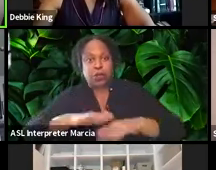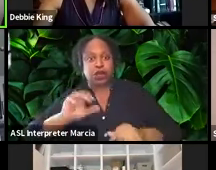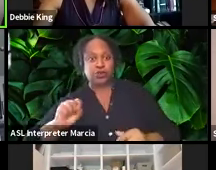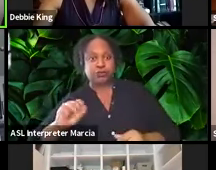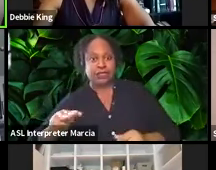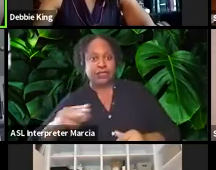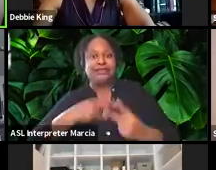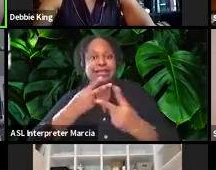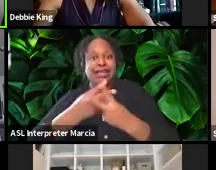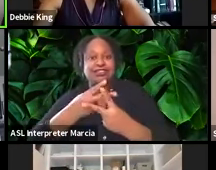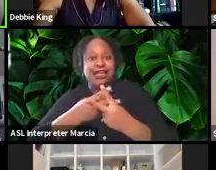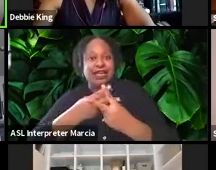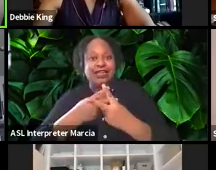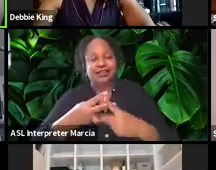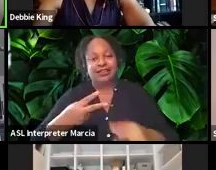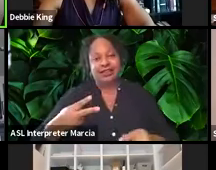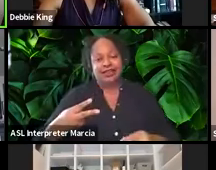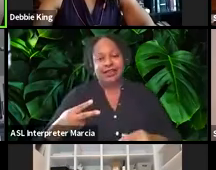the hashtags